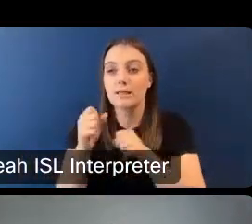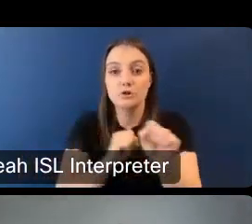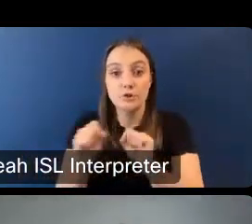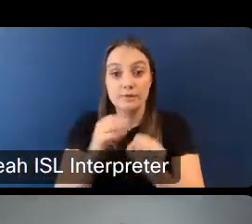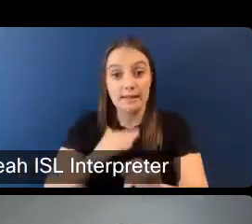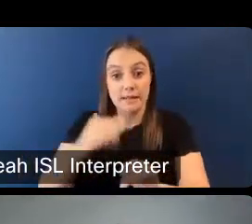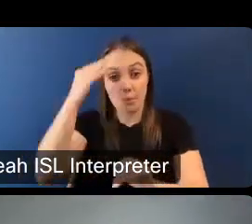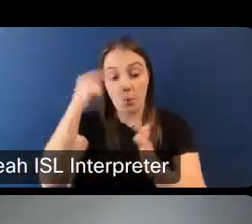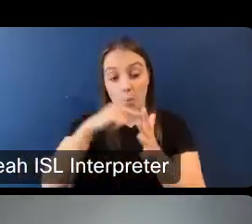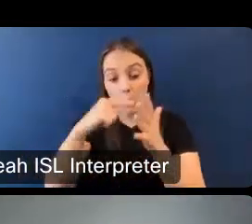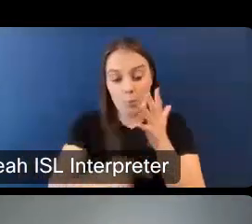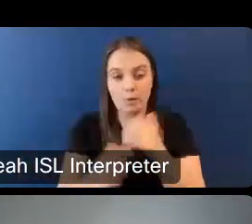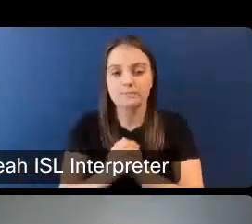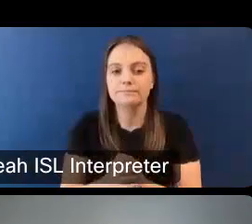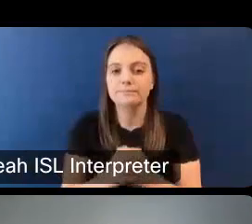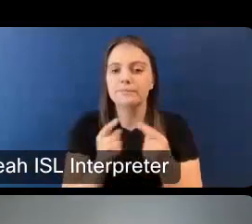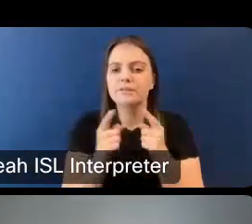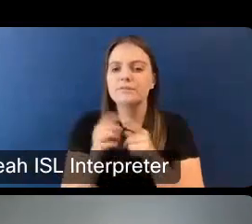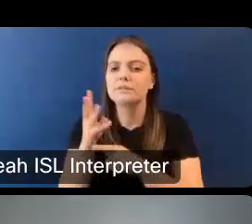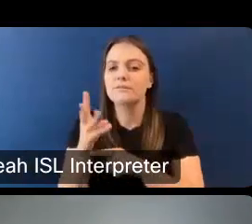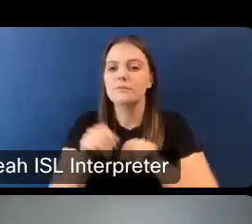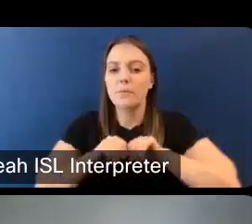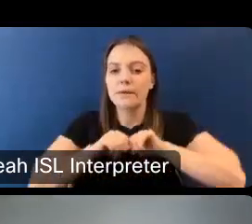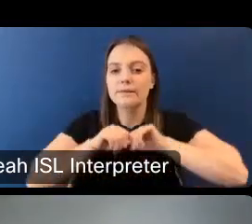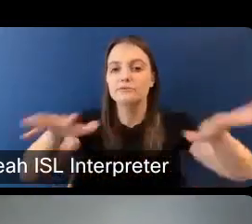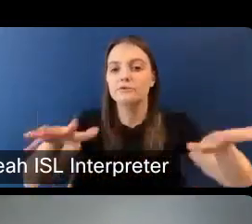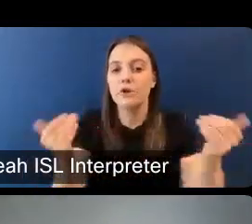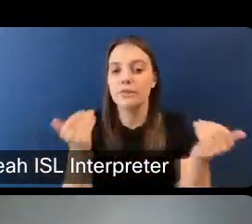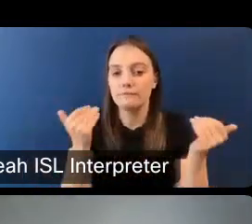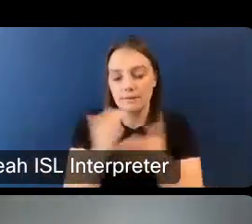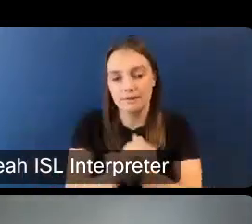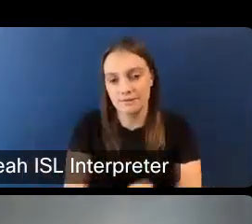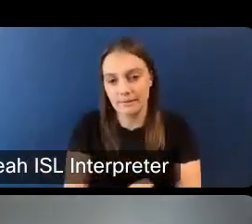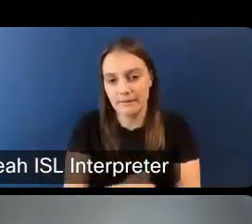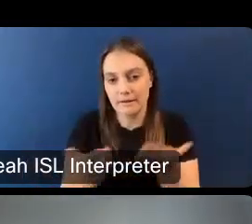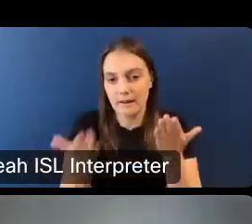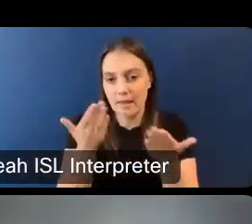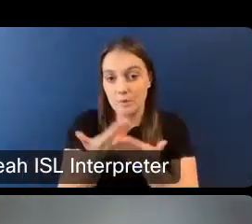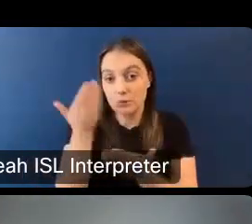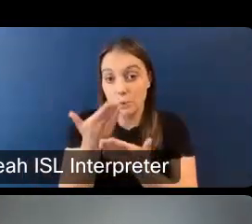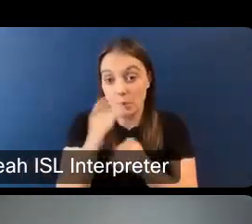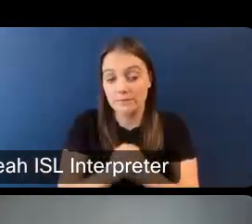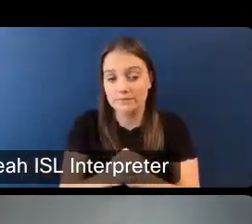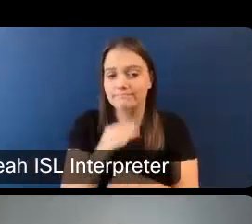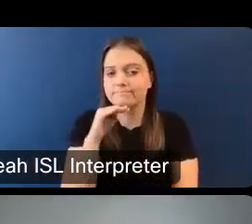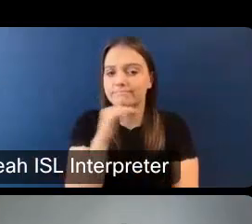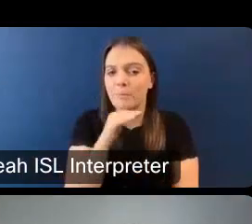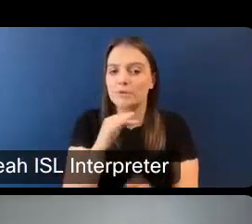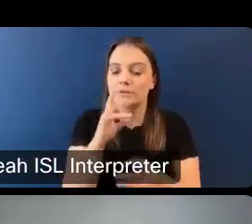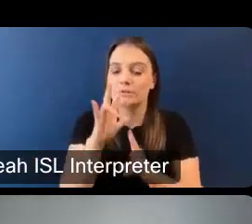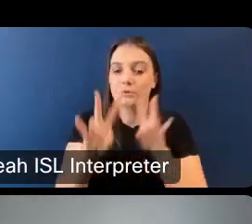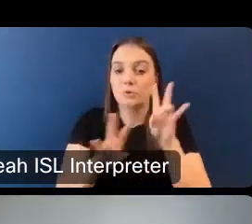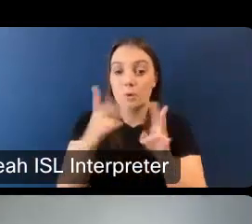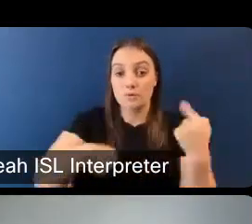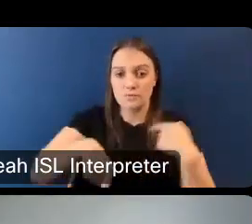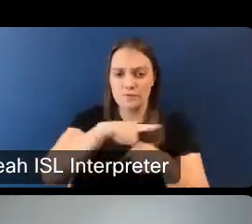And we have various means of cascading this shared learning. The key question for us remains, is that learning reaching